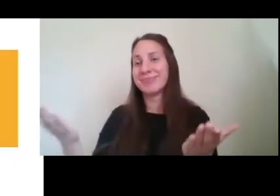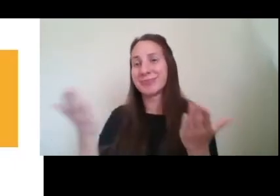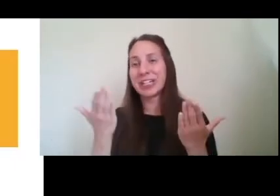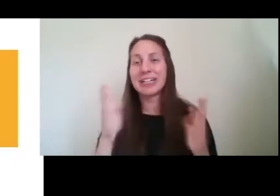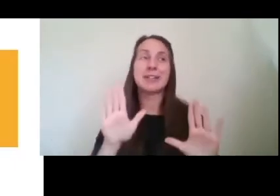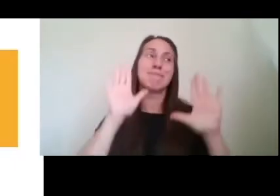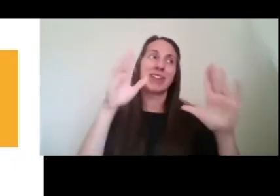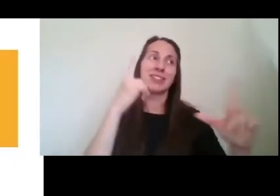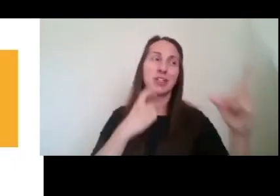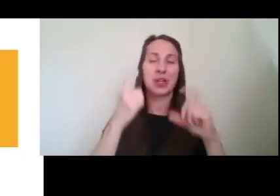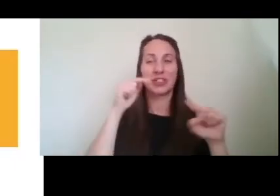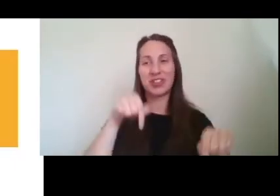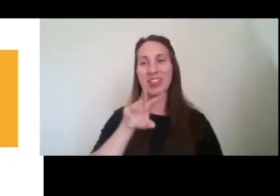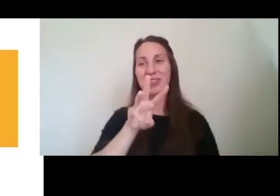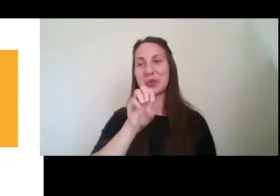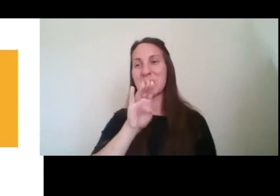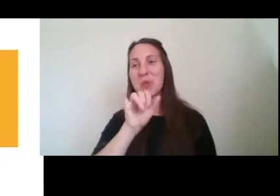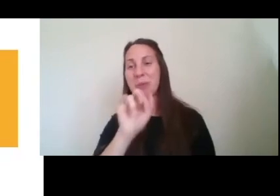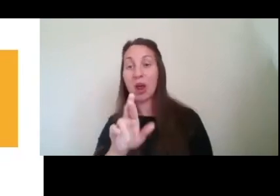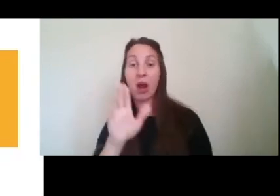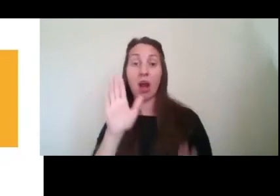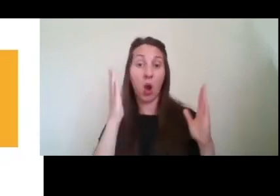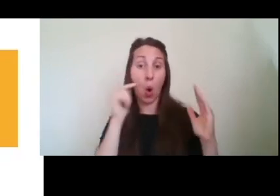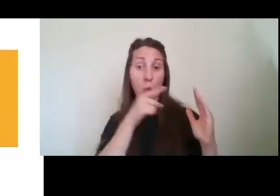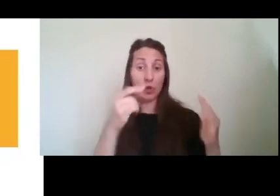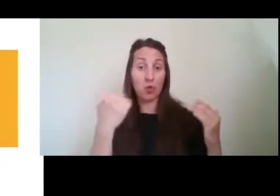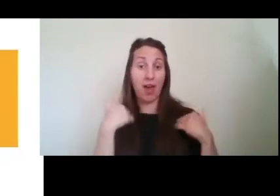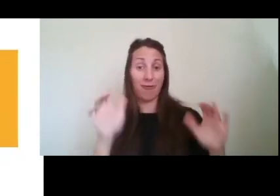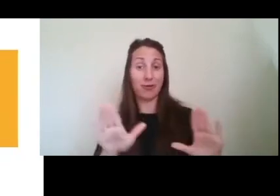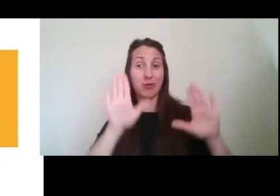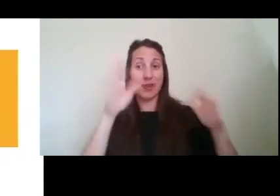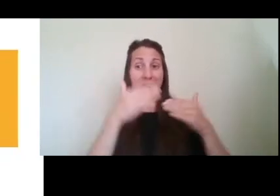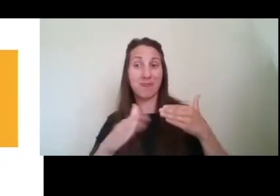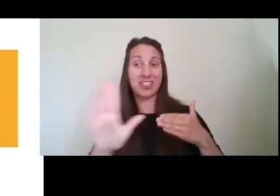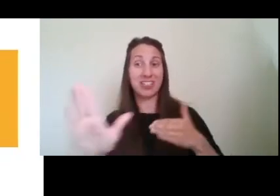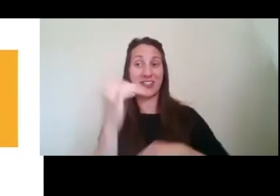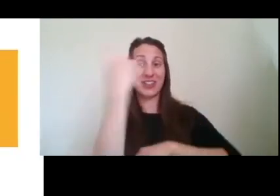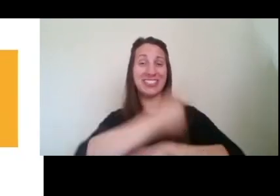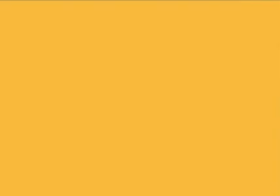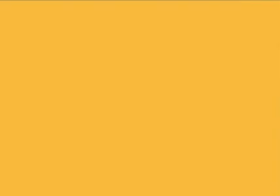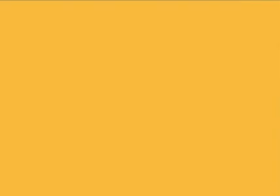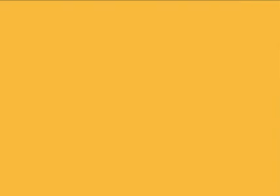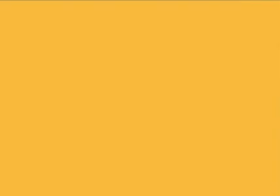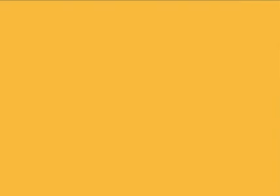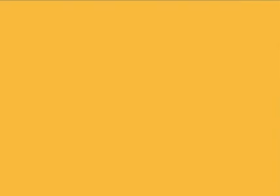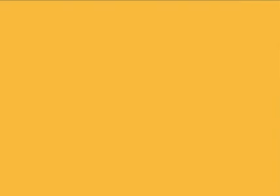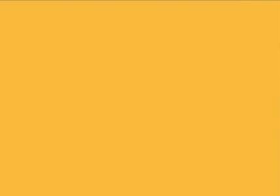to this webinar. And I hope you have a great rest of the day. Thank you.